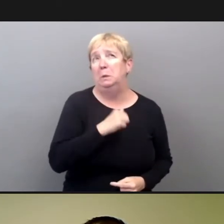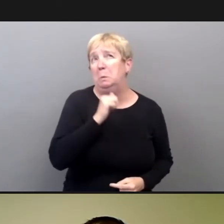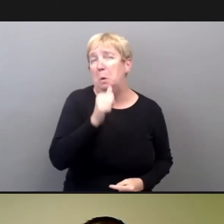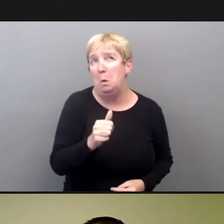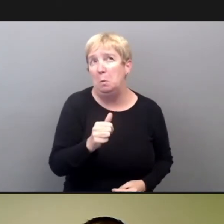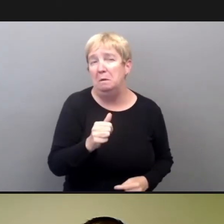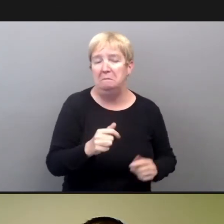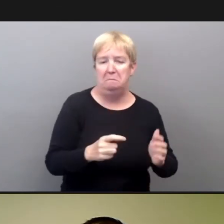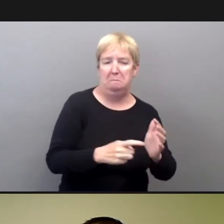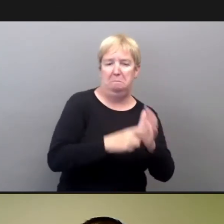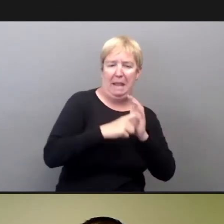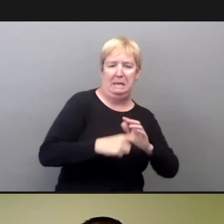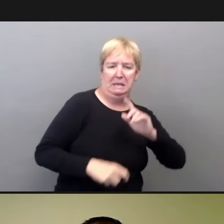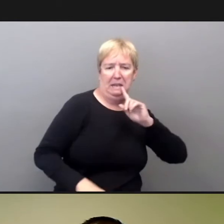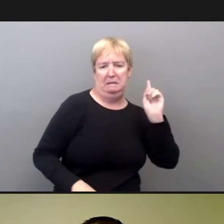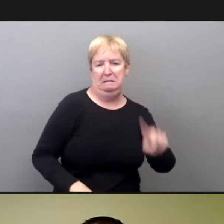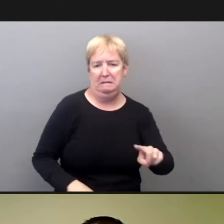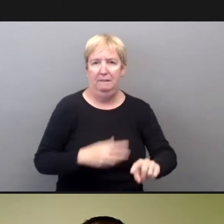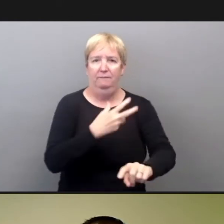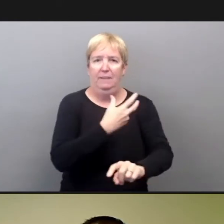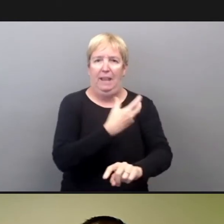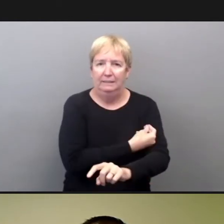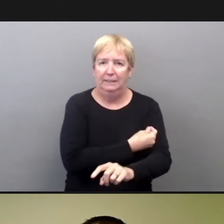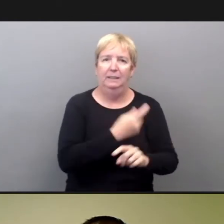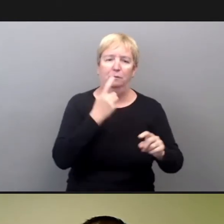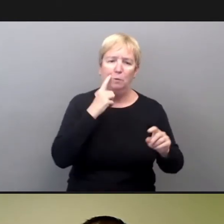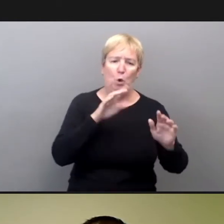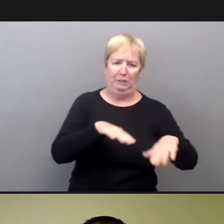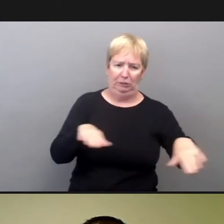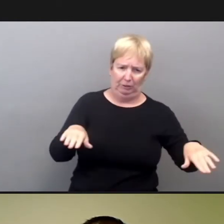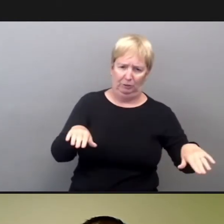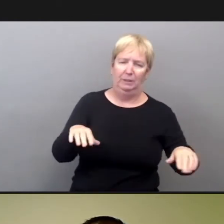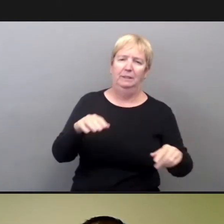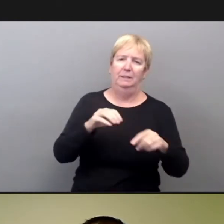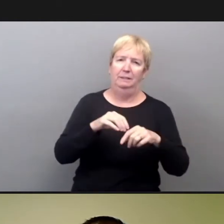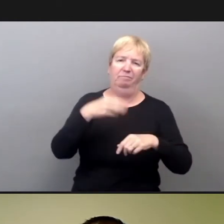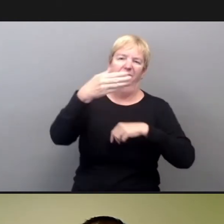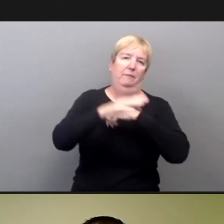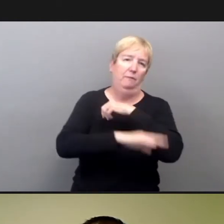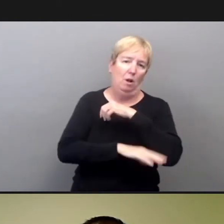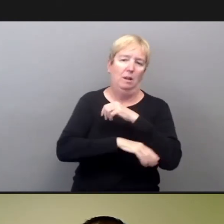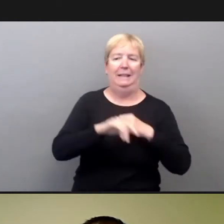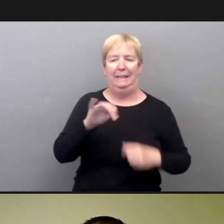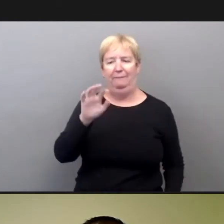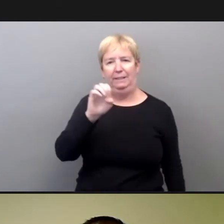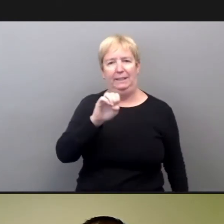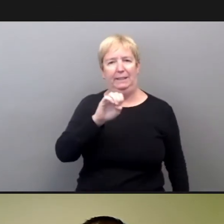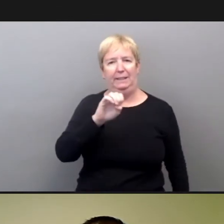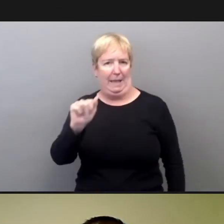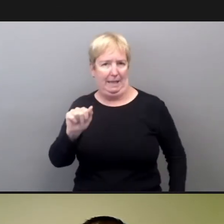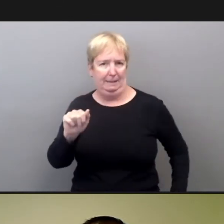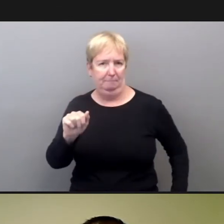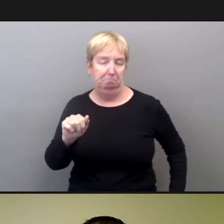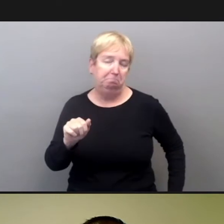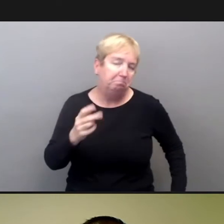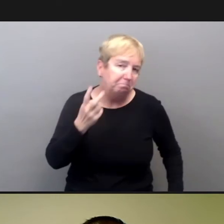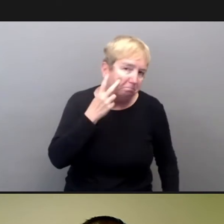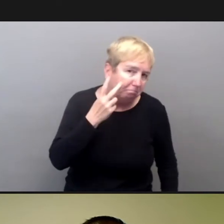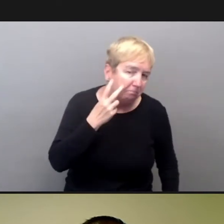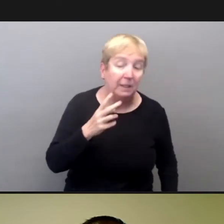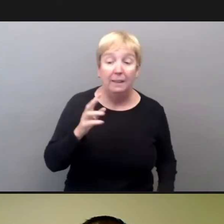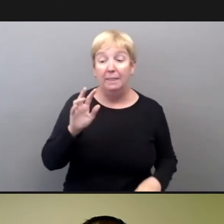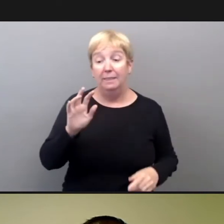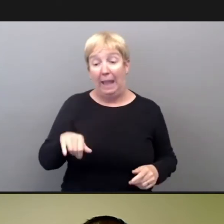to school, for example, in the fall, if it was still on EUA status. And I think that decision-making process